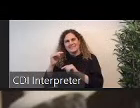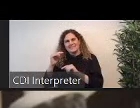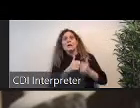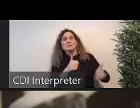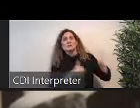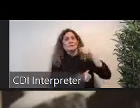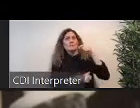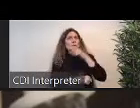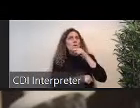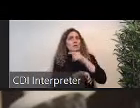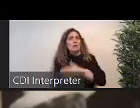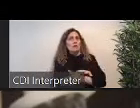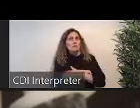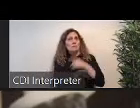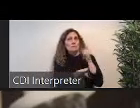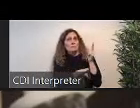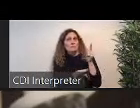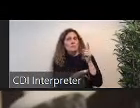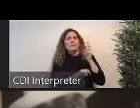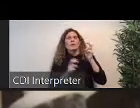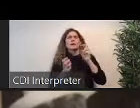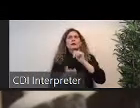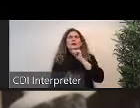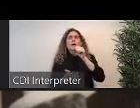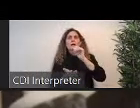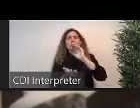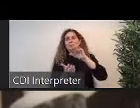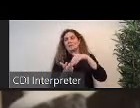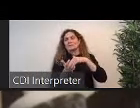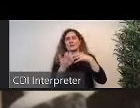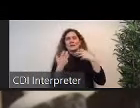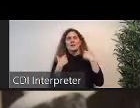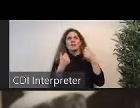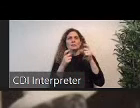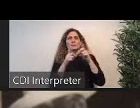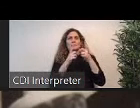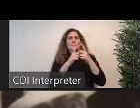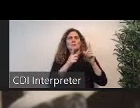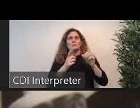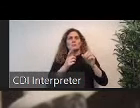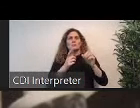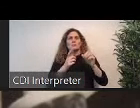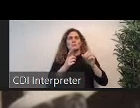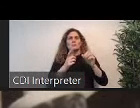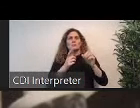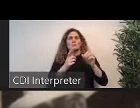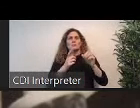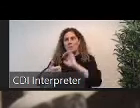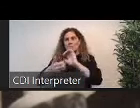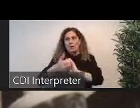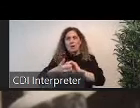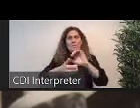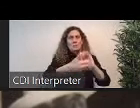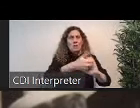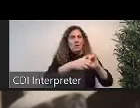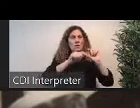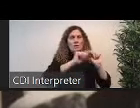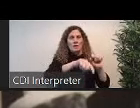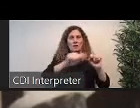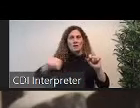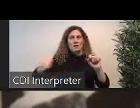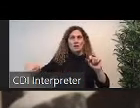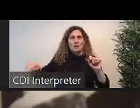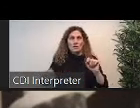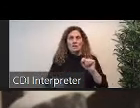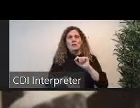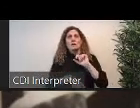the value of partnerships and making sure that we have not only just targeted messaging, but how do we strategically locate testing and